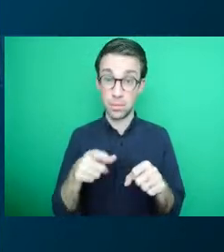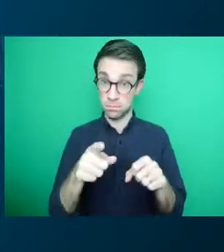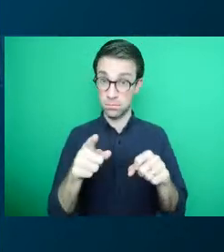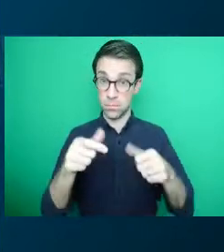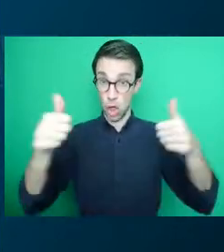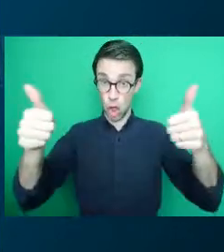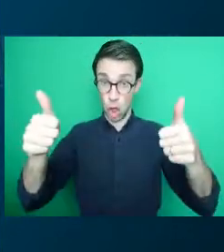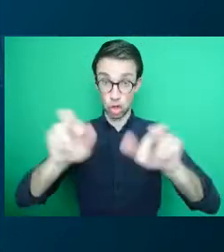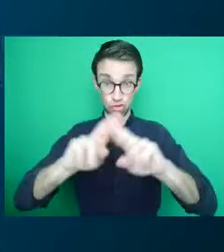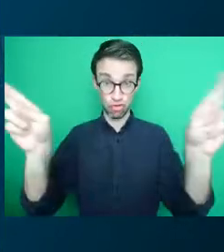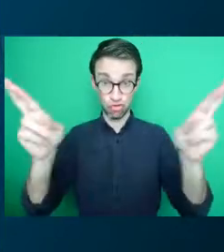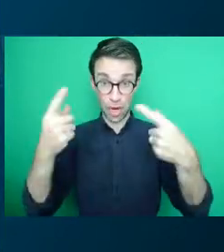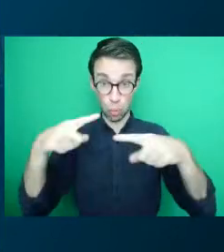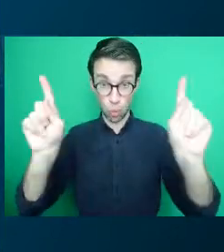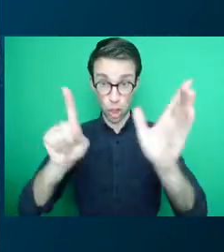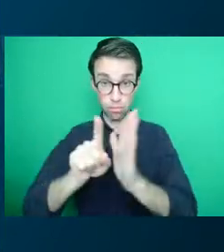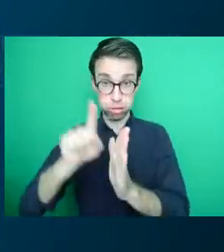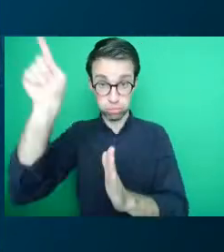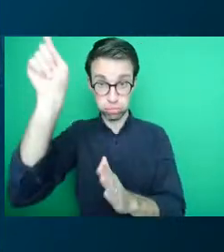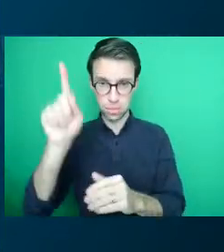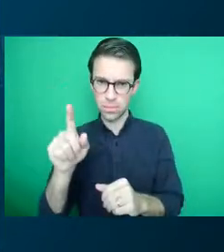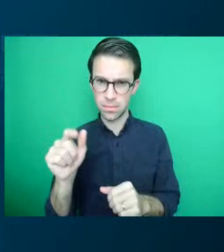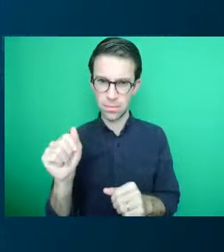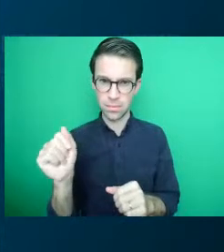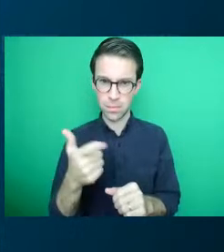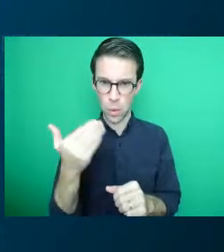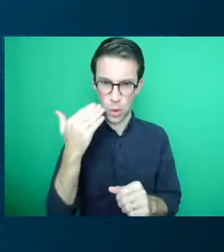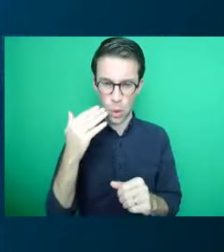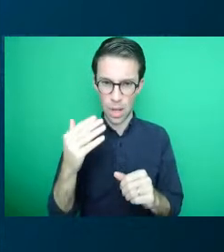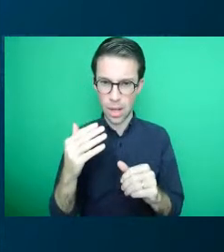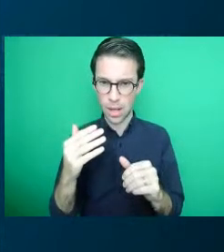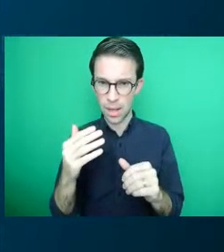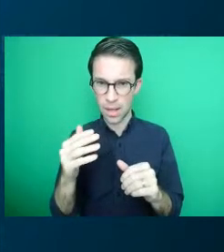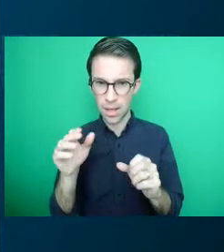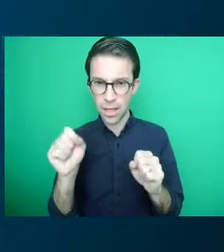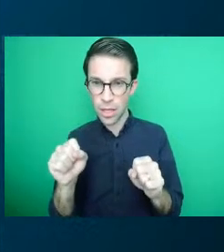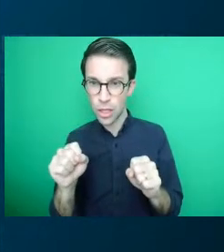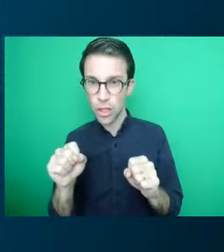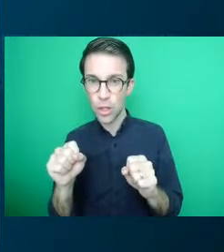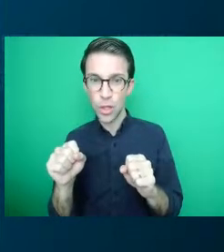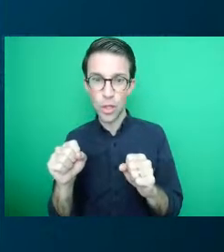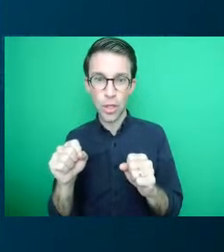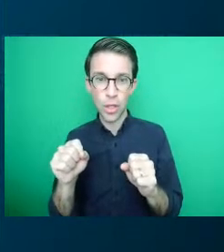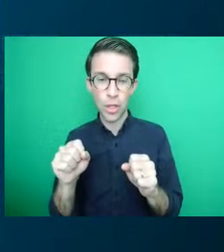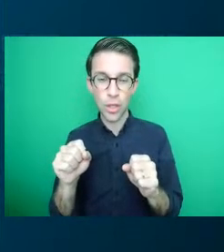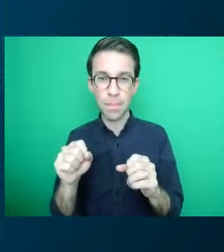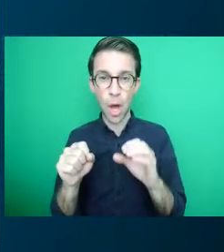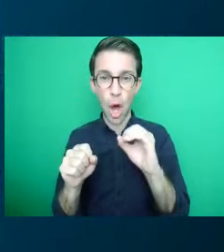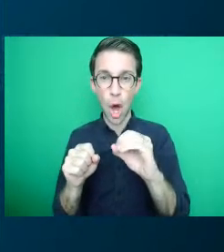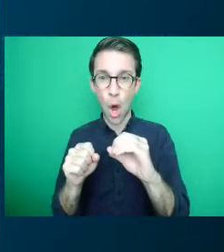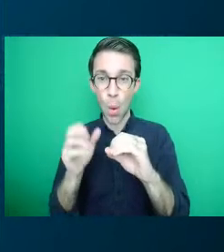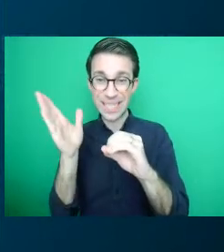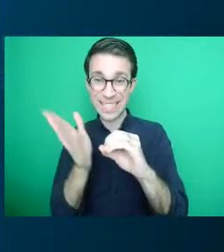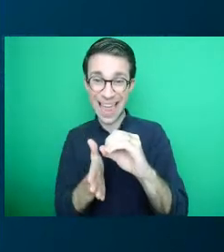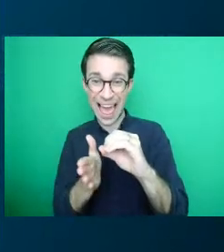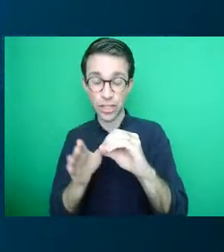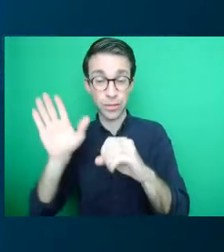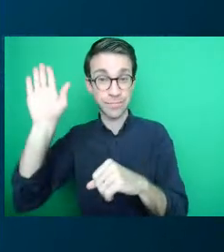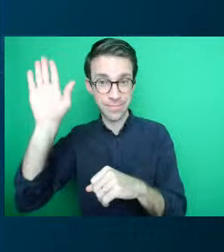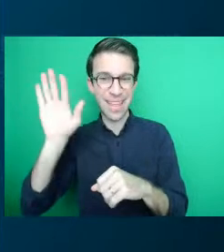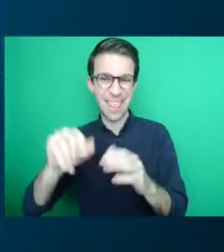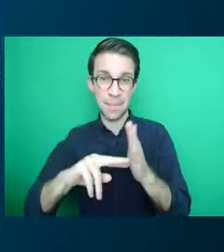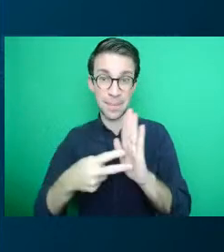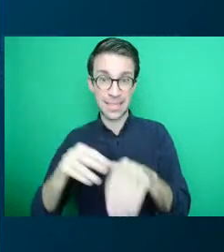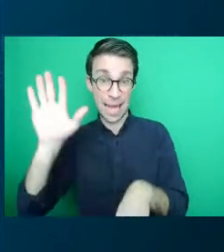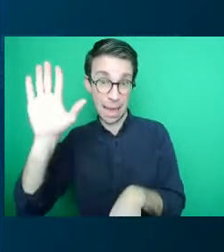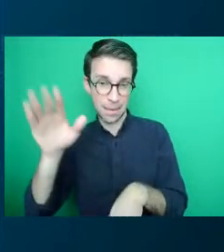to work? Like, show of hands. Does everybody know how to show hands in chat? Look, you can put like an O, and then you can put a little slash, and that's like somebody raising their hand. See?